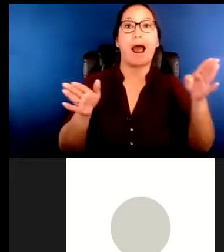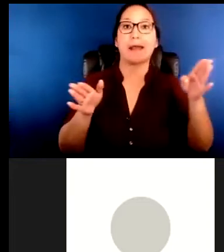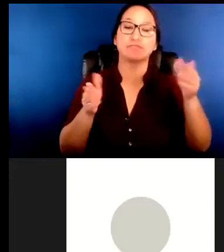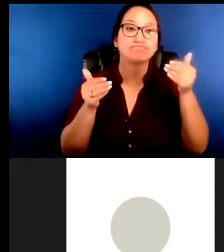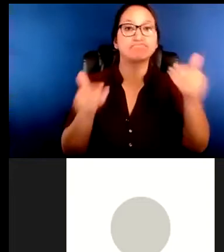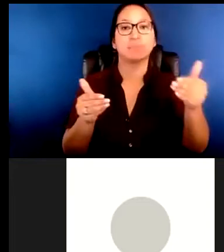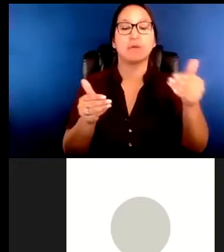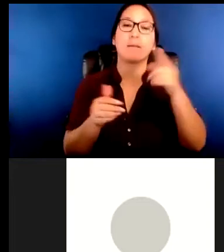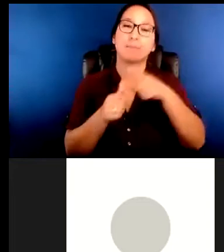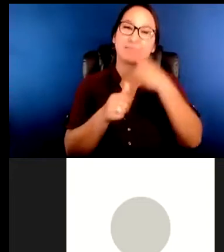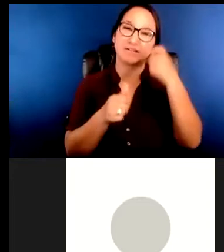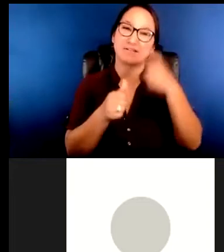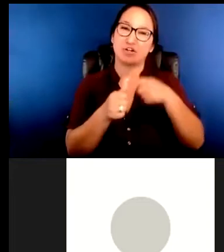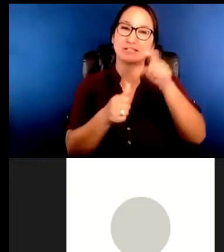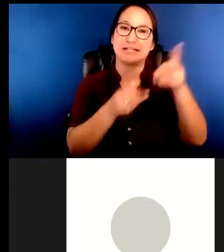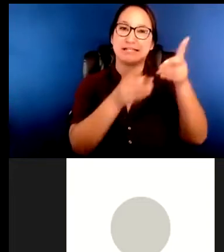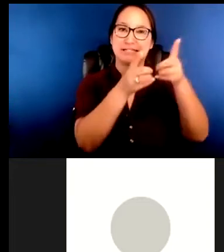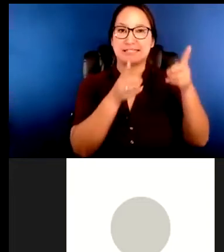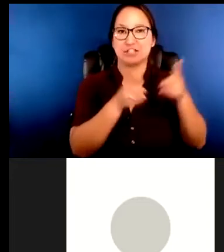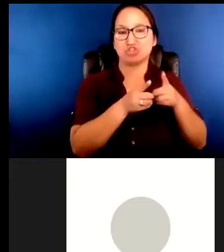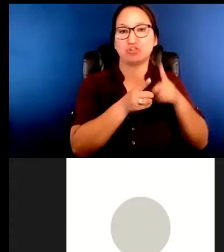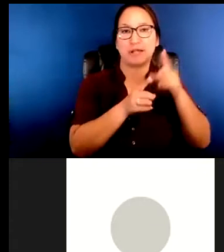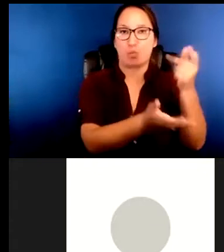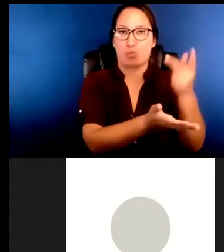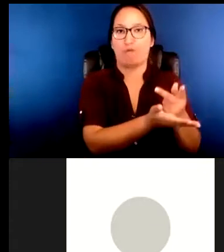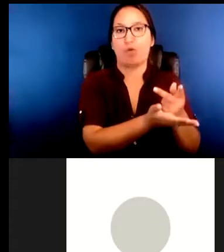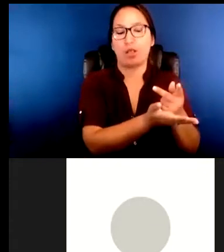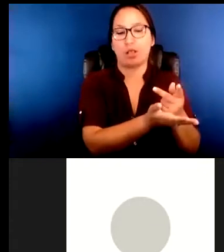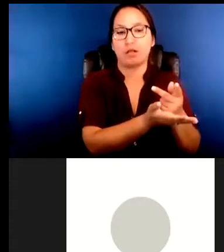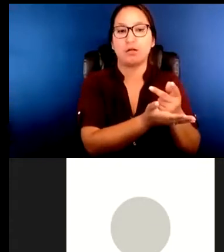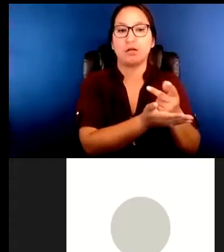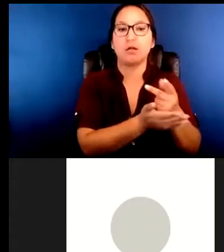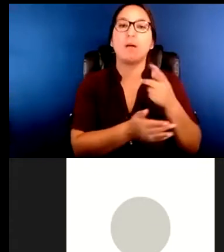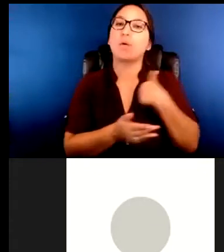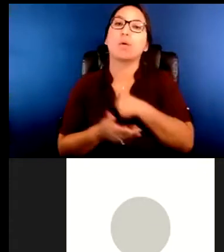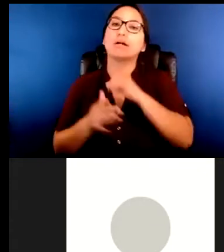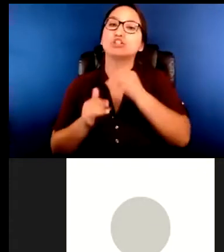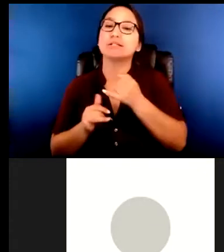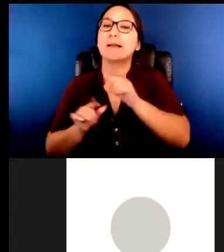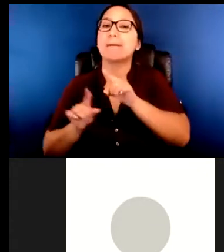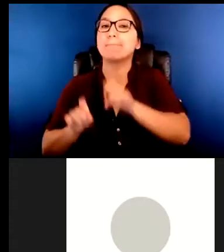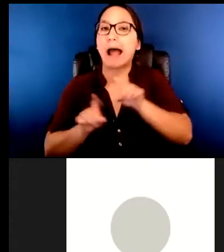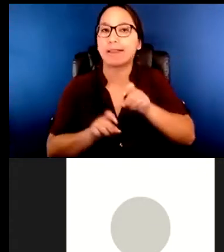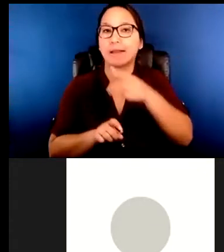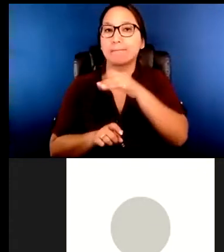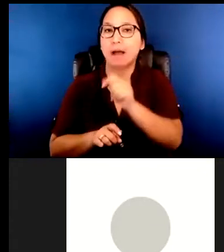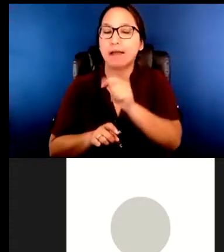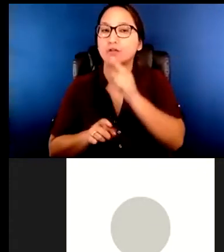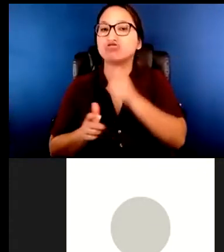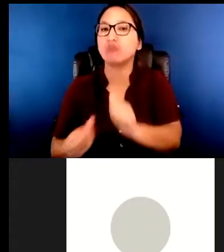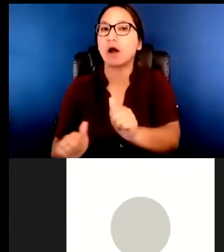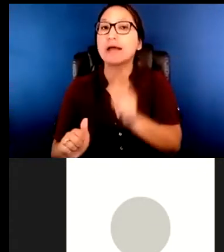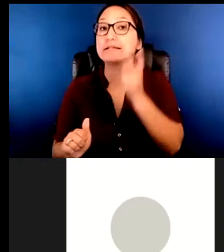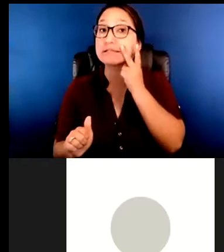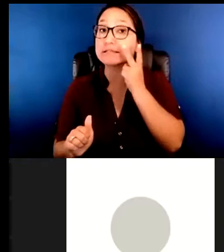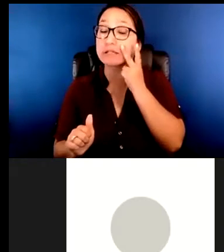That would sort of be counterintuitive to district direction. But we wanted to try a pilot to embrace these possibilities so that we had